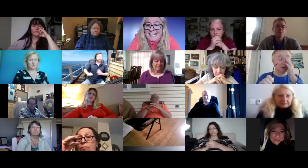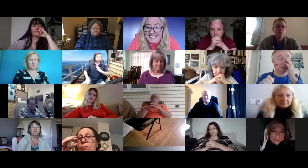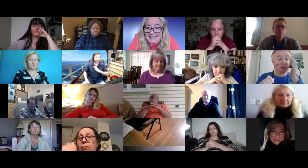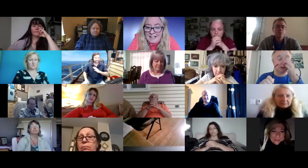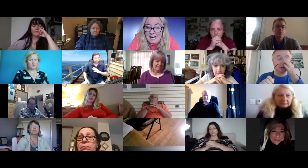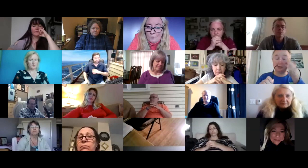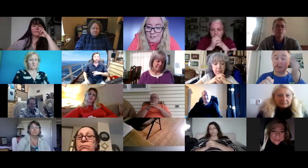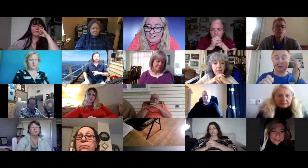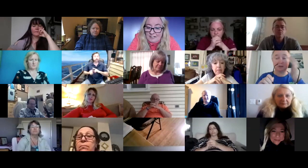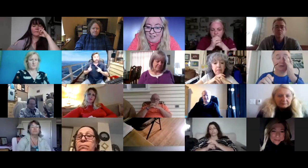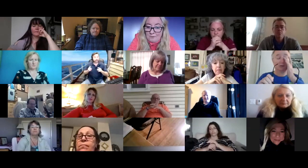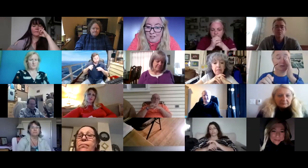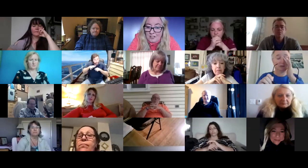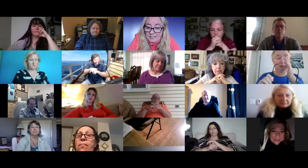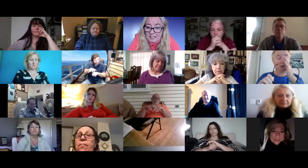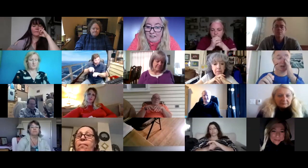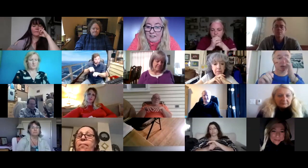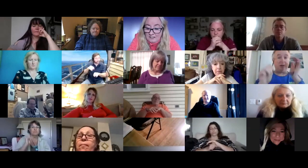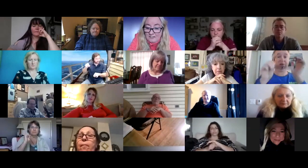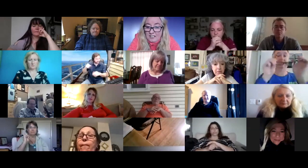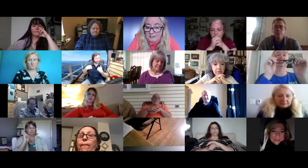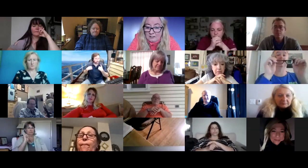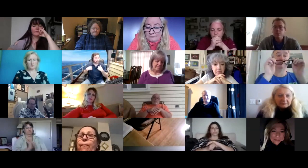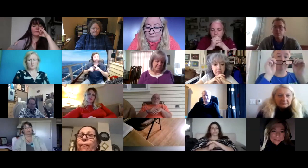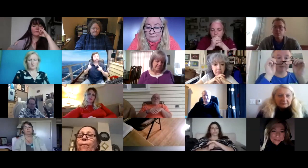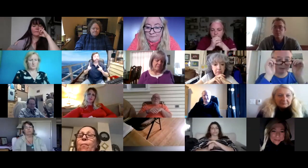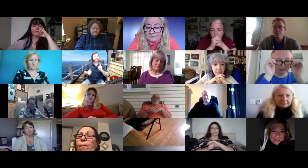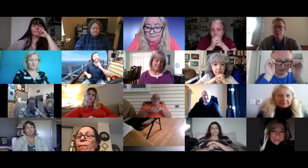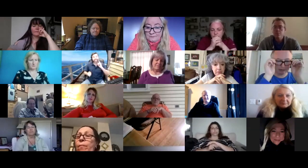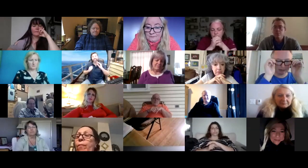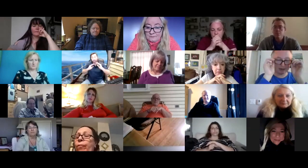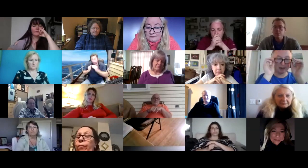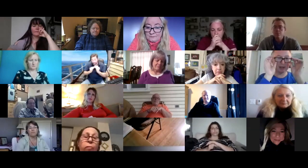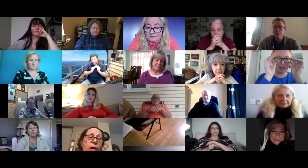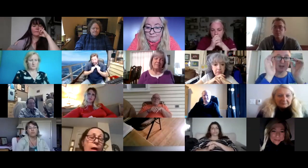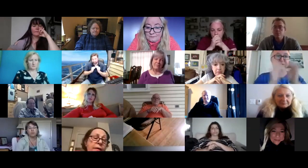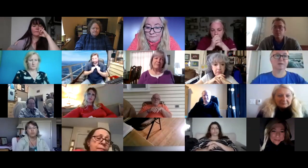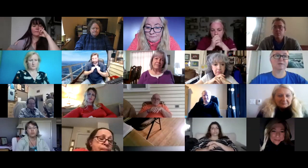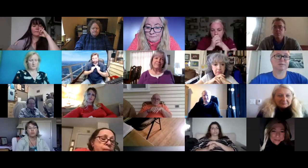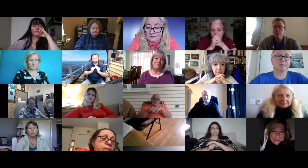but in our deaf community, zero.